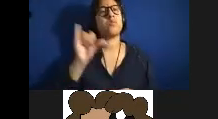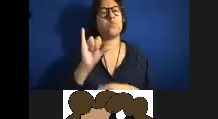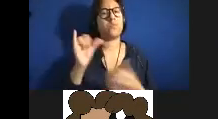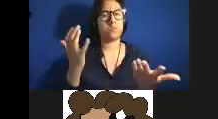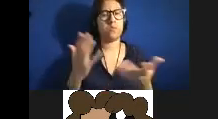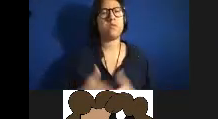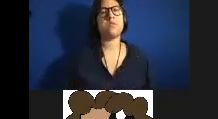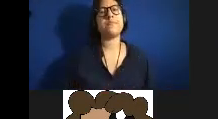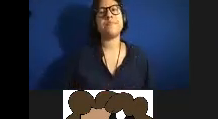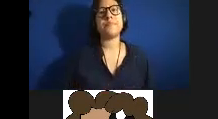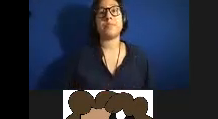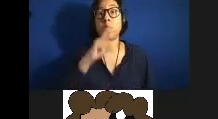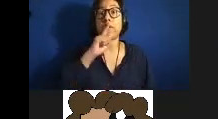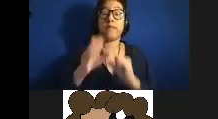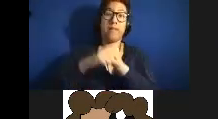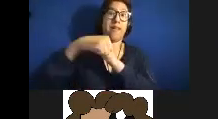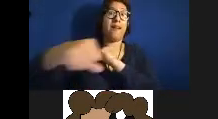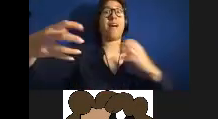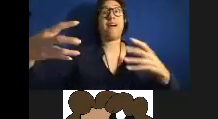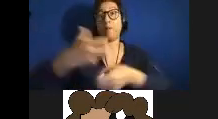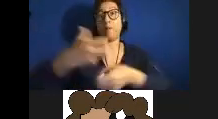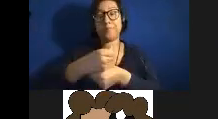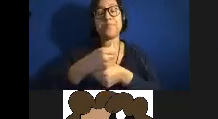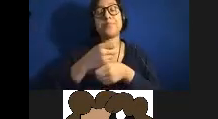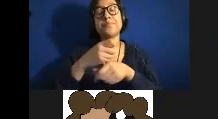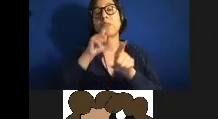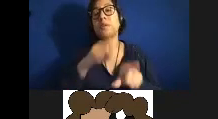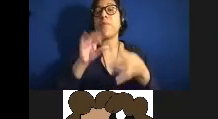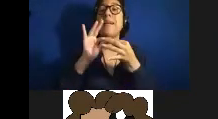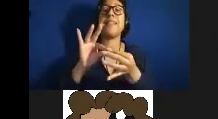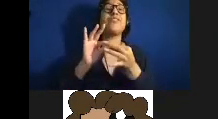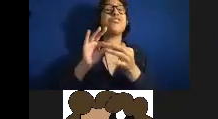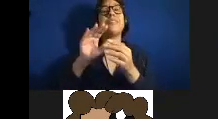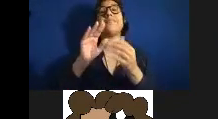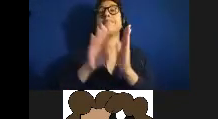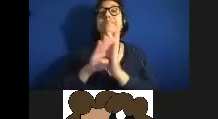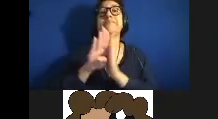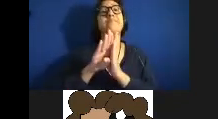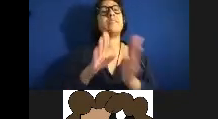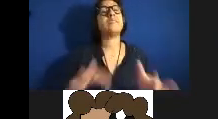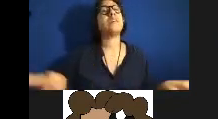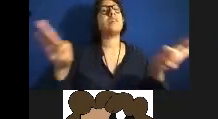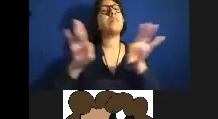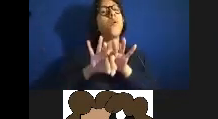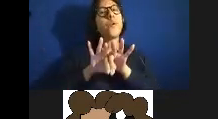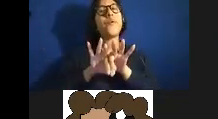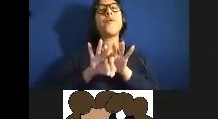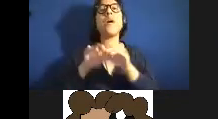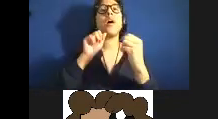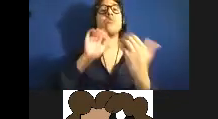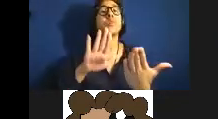know, to make a long answer short, relationship building is absolutely key. Addressing